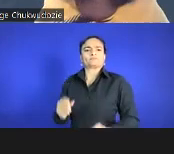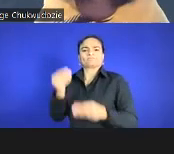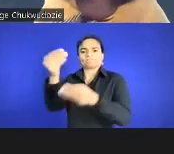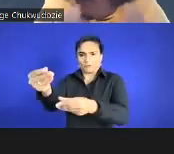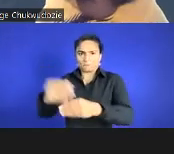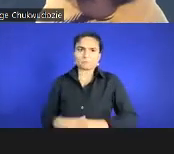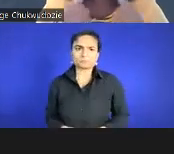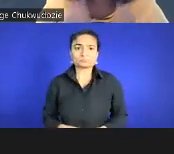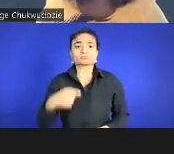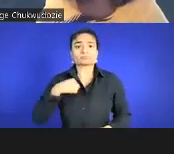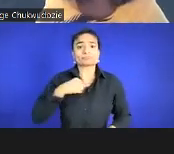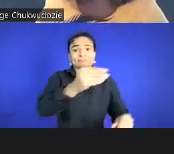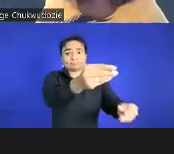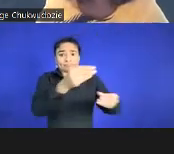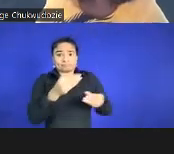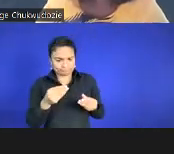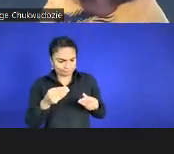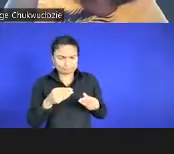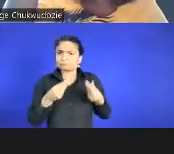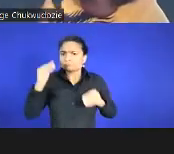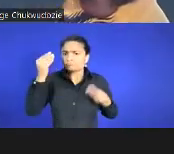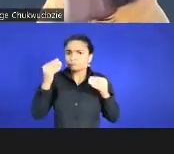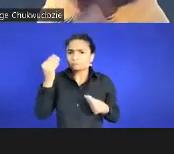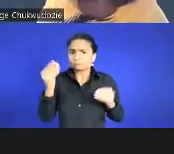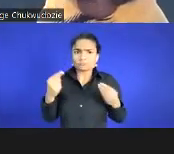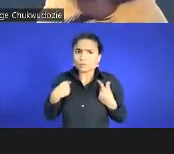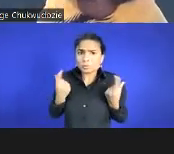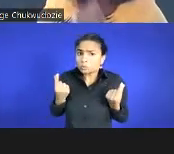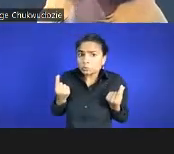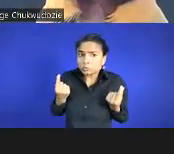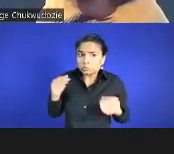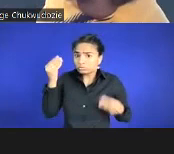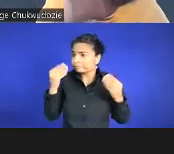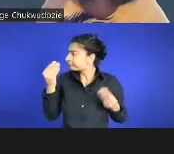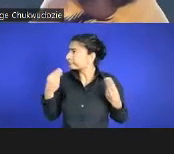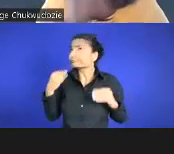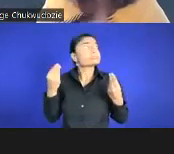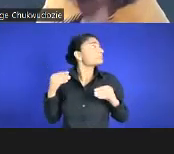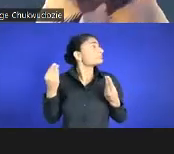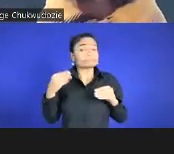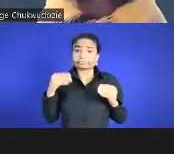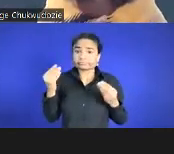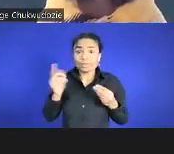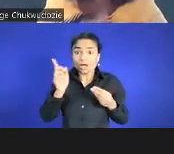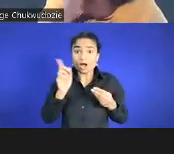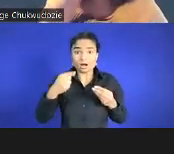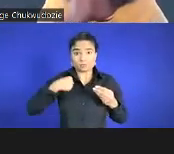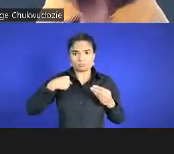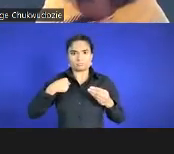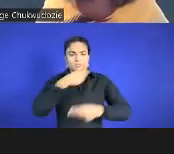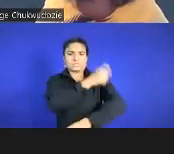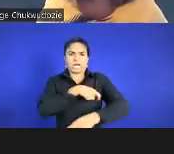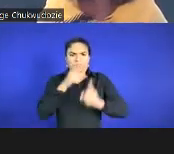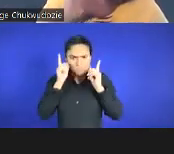all staff know their responsibility. You have this clear process, which we've identified earlier on, those are